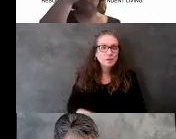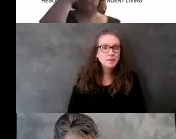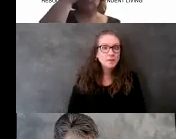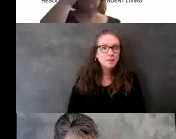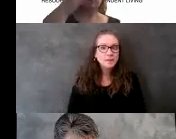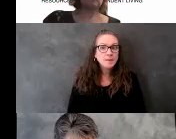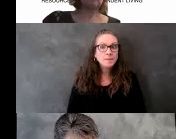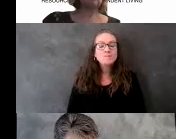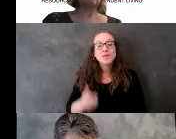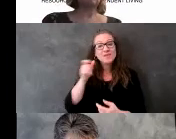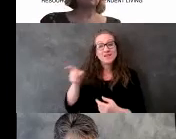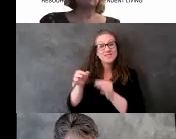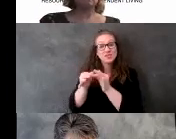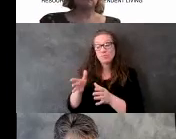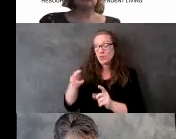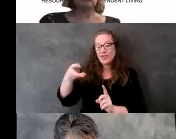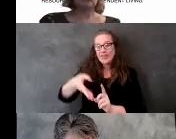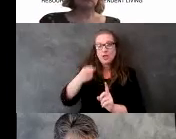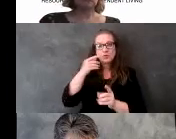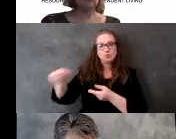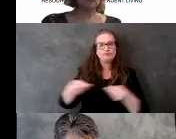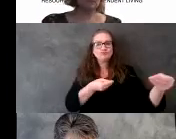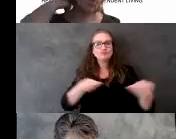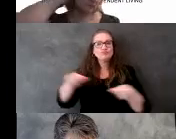just to facilitate and is not part of the conversation.